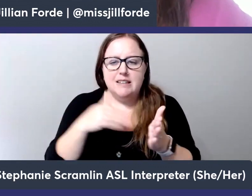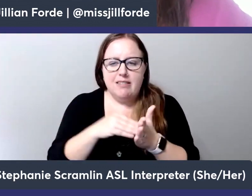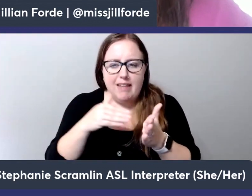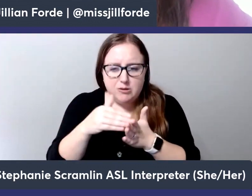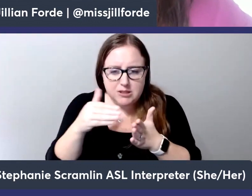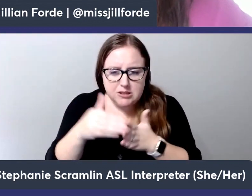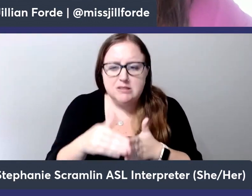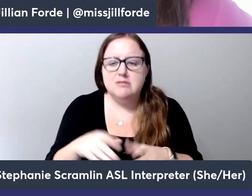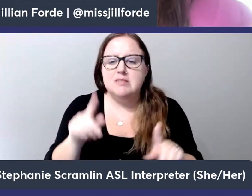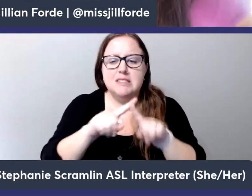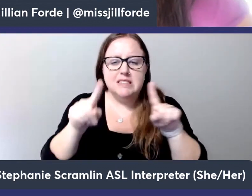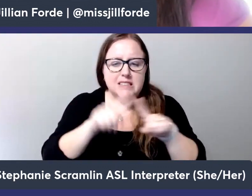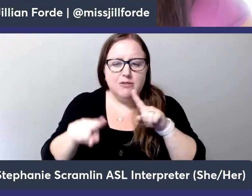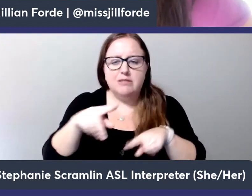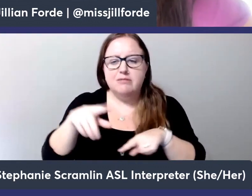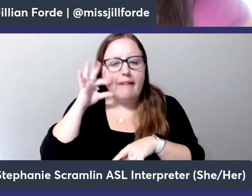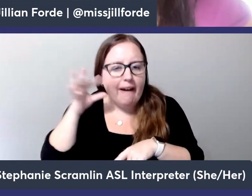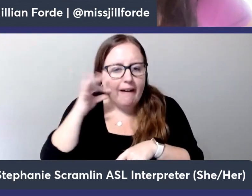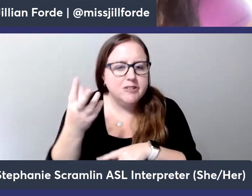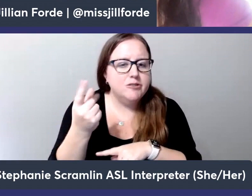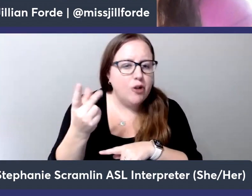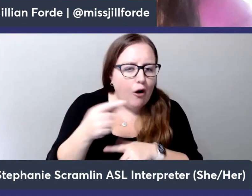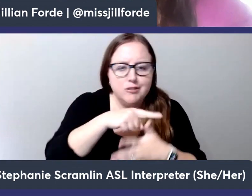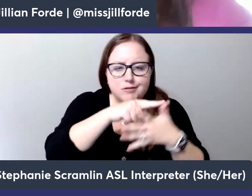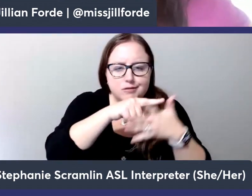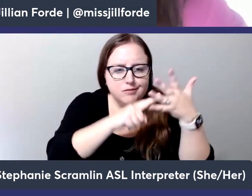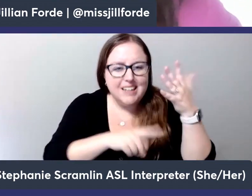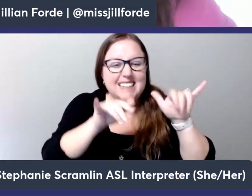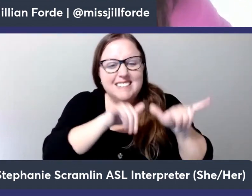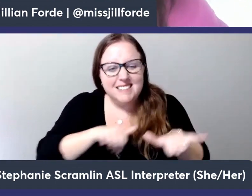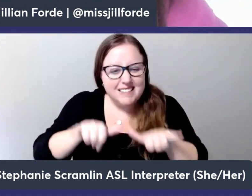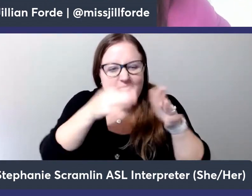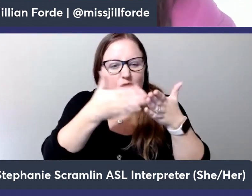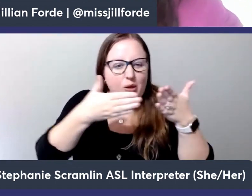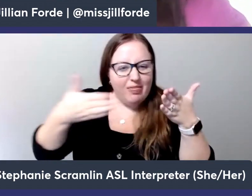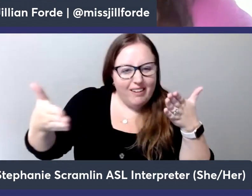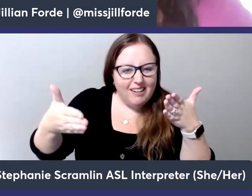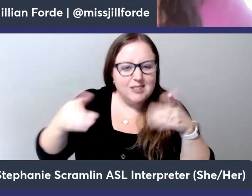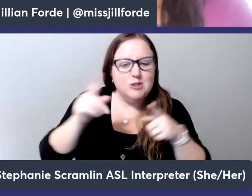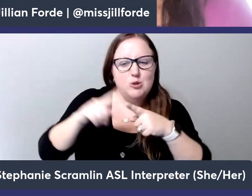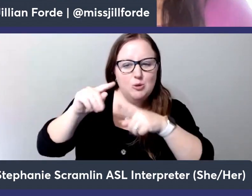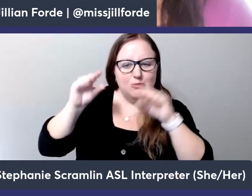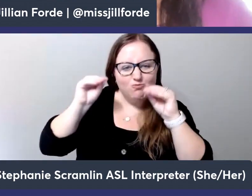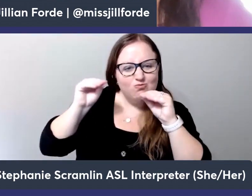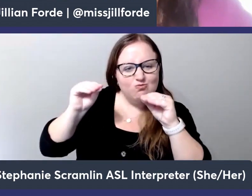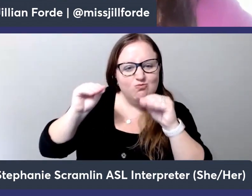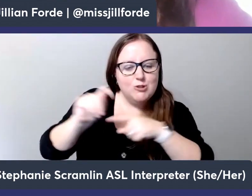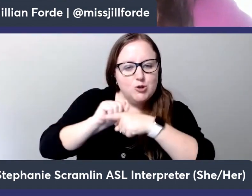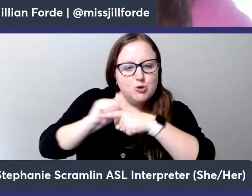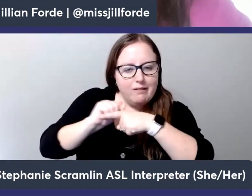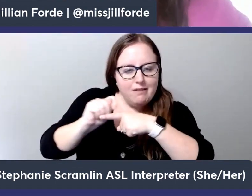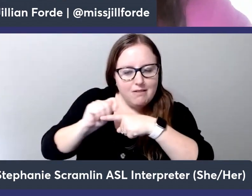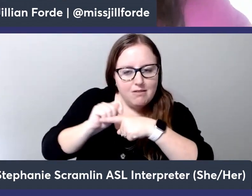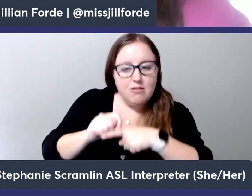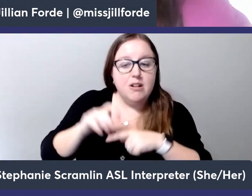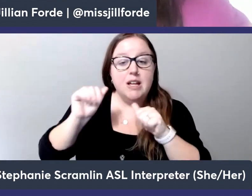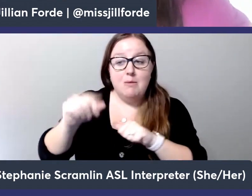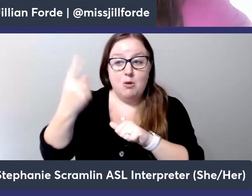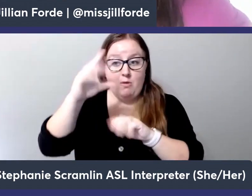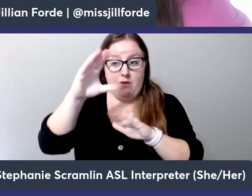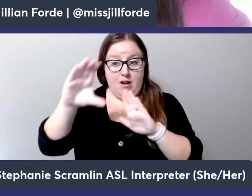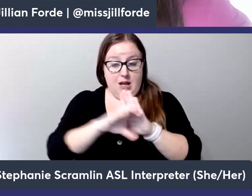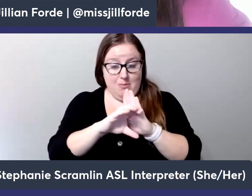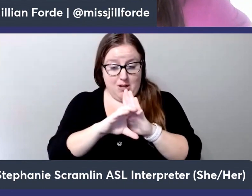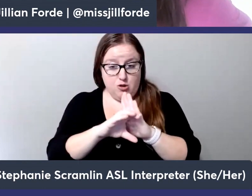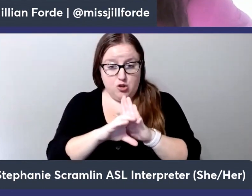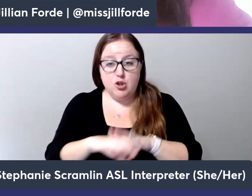of the types of cats and dogs, and many other standard items, household items. So it can detect one of those images. In that case,